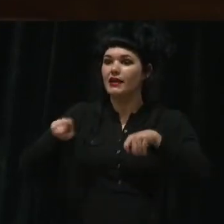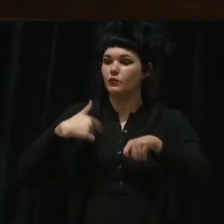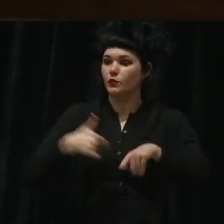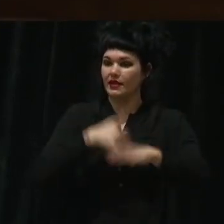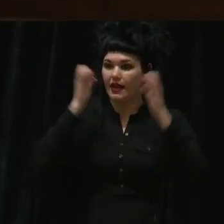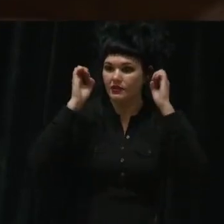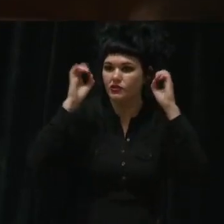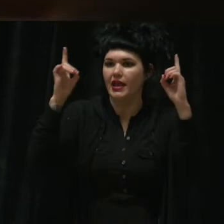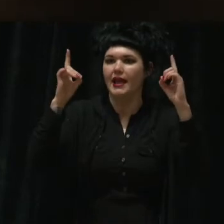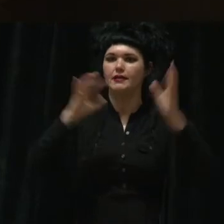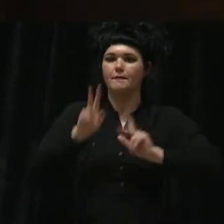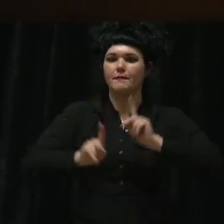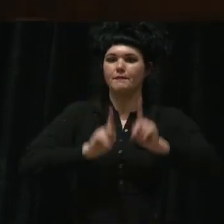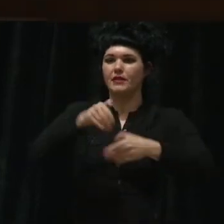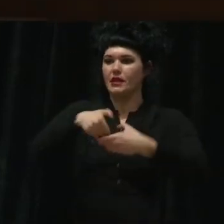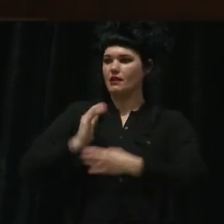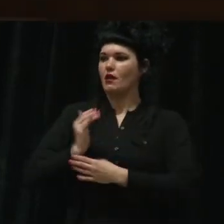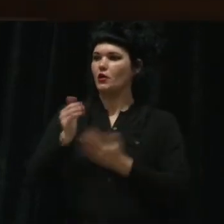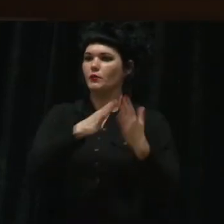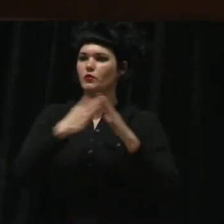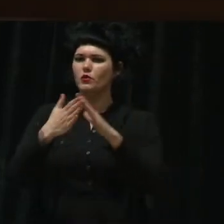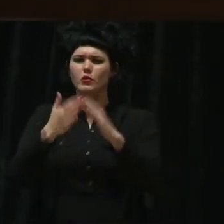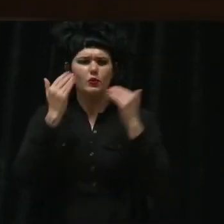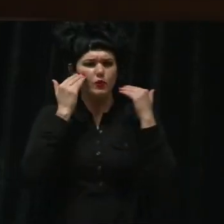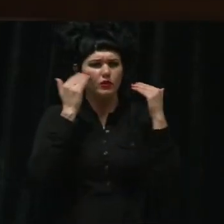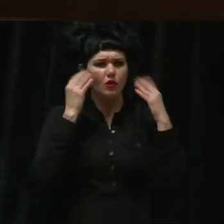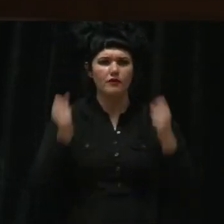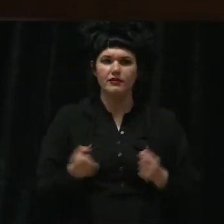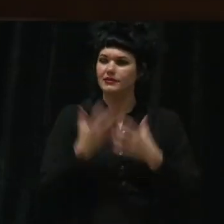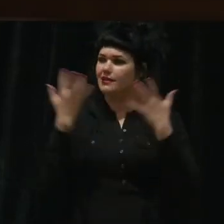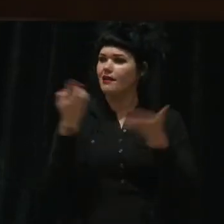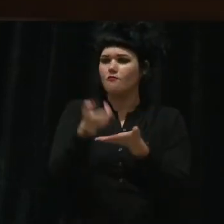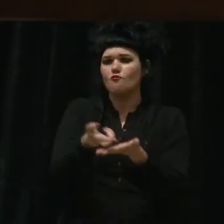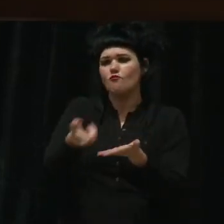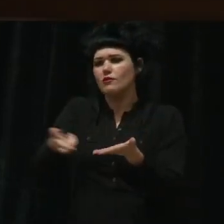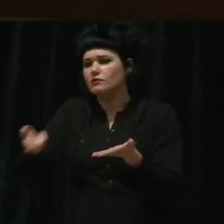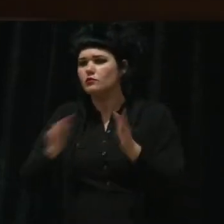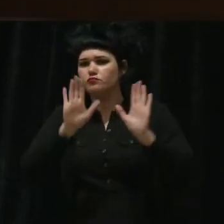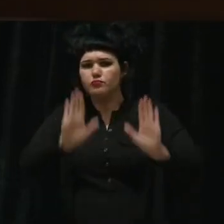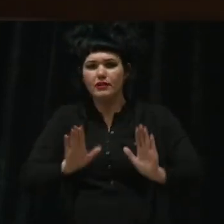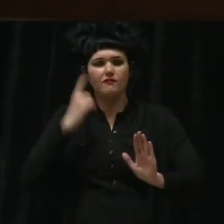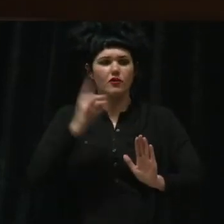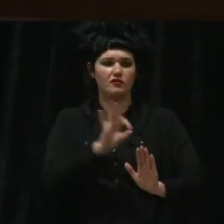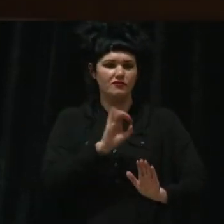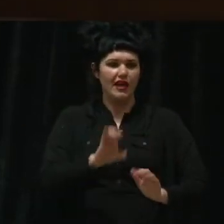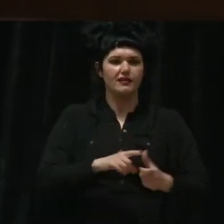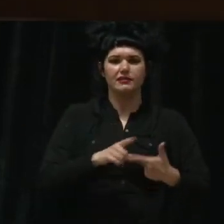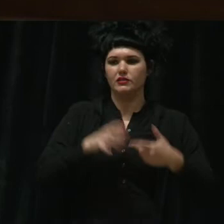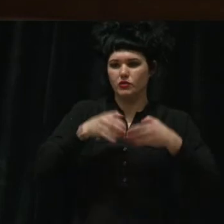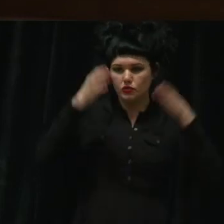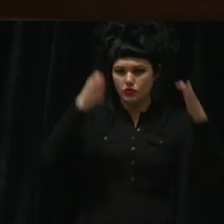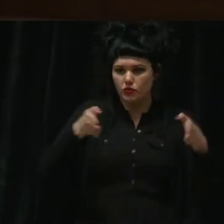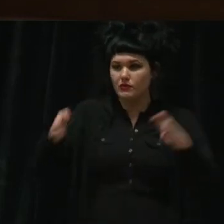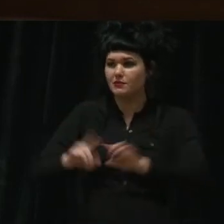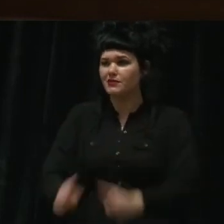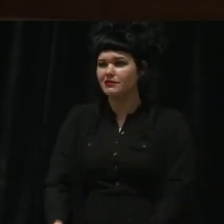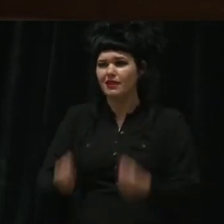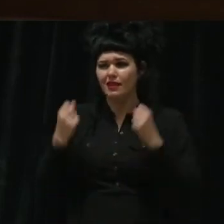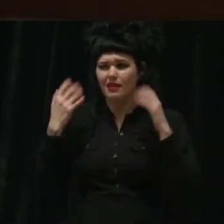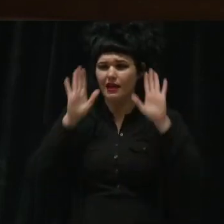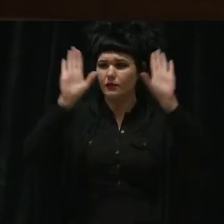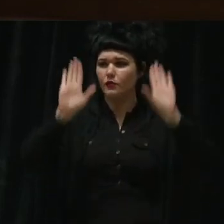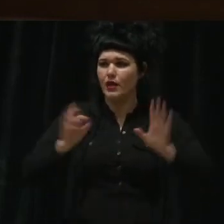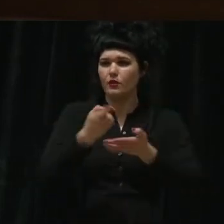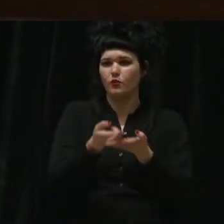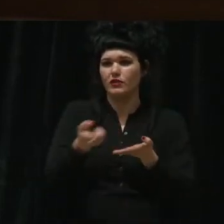population and our community, we know there's a lot of great resources for faculty, there's a lot of great resources for students, there's also a lot of great